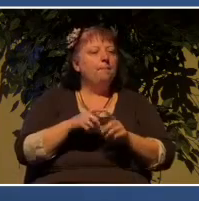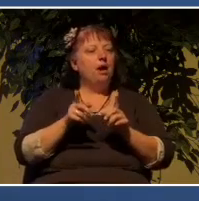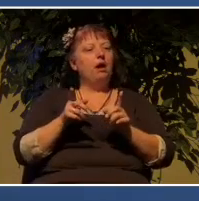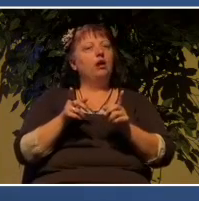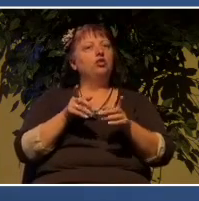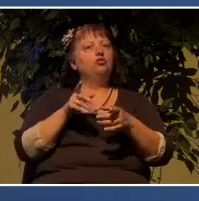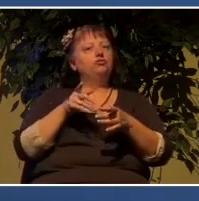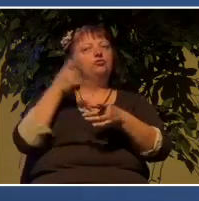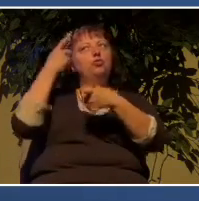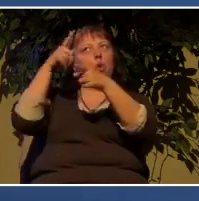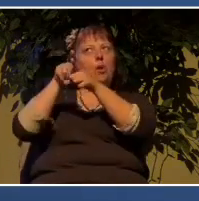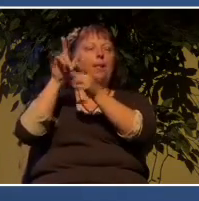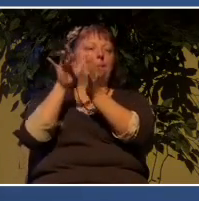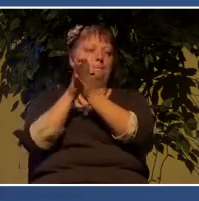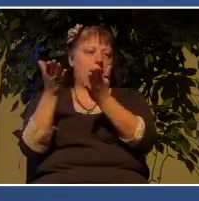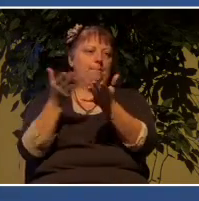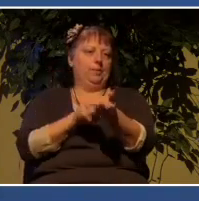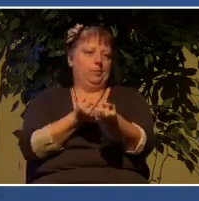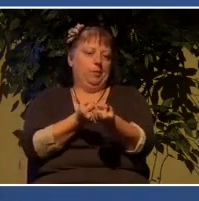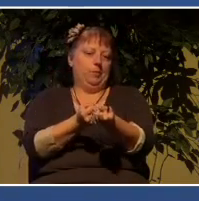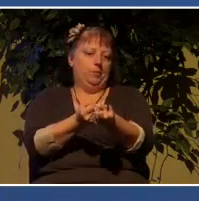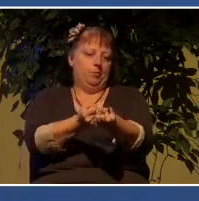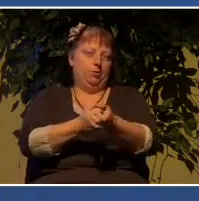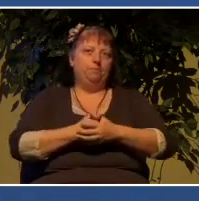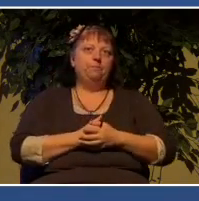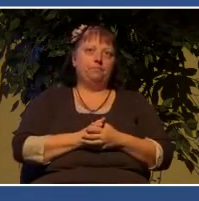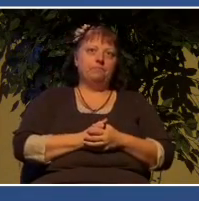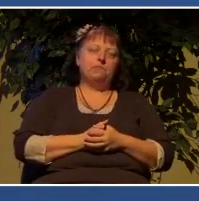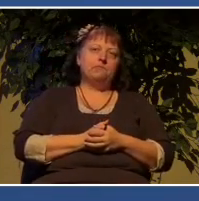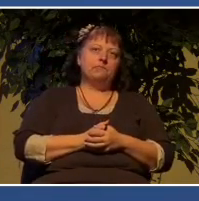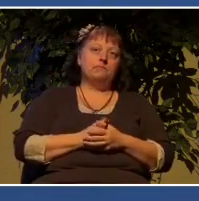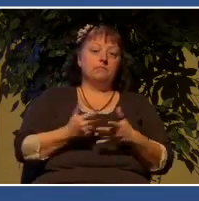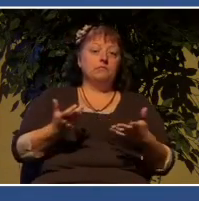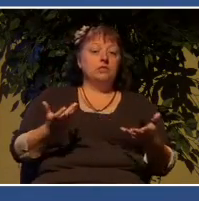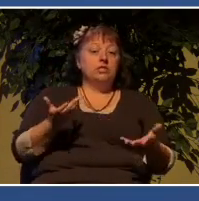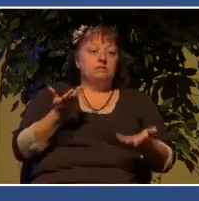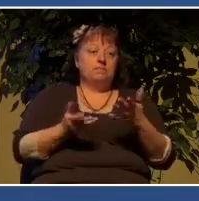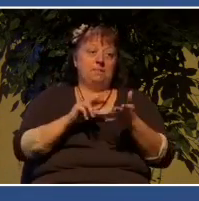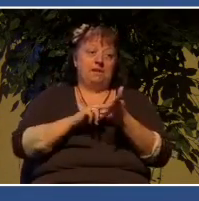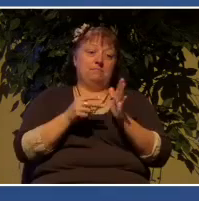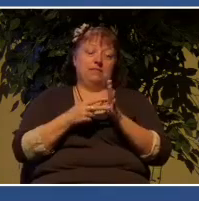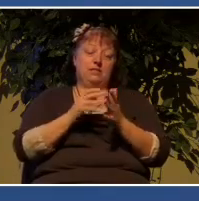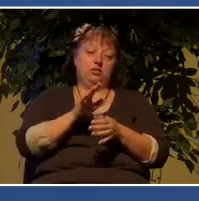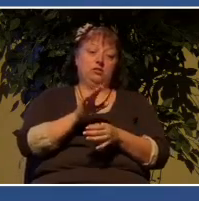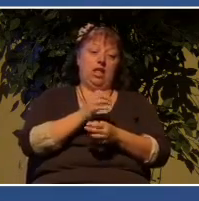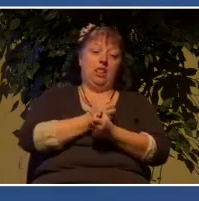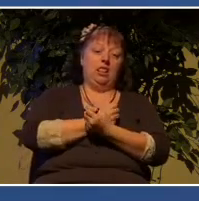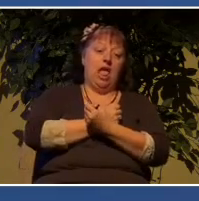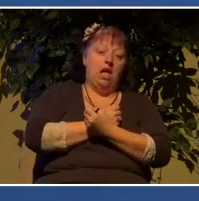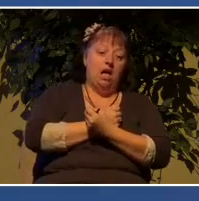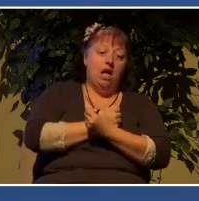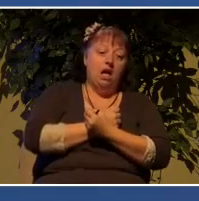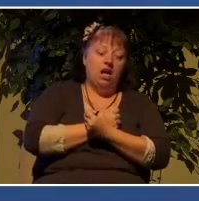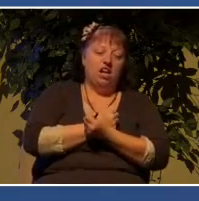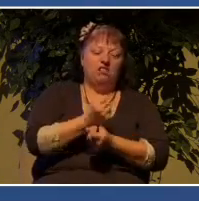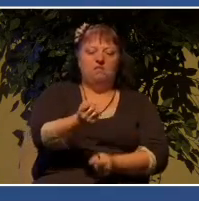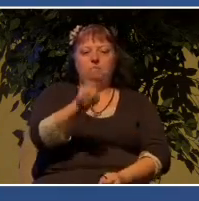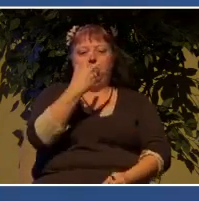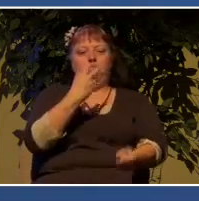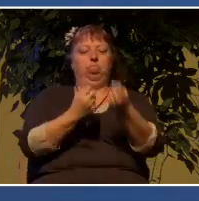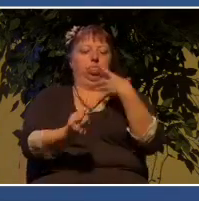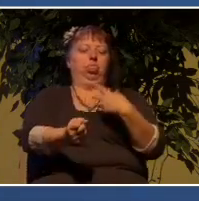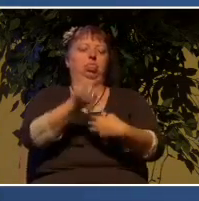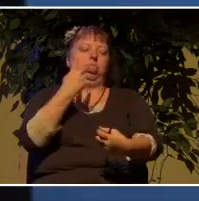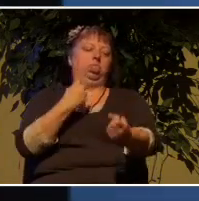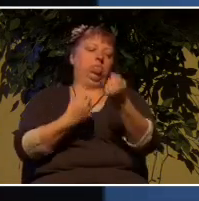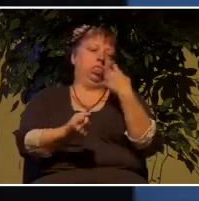business, because it may well mean that your love gets thrown in your face. You know, I was thinking about this the other day. If I